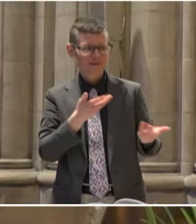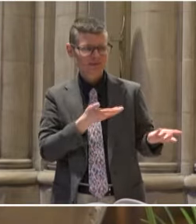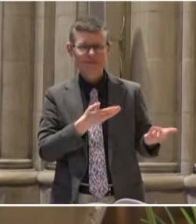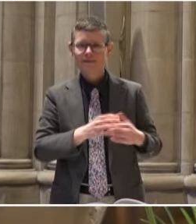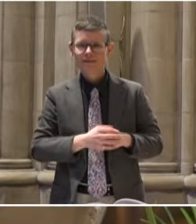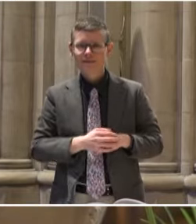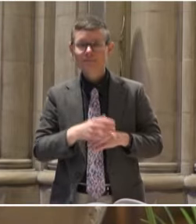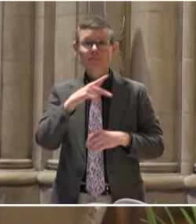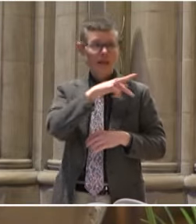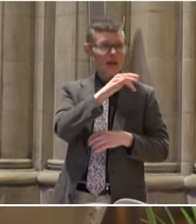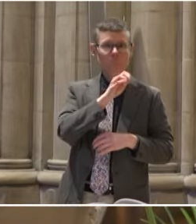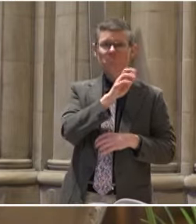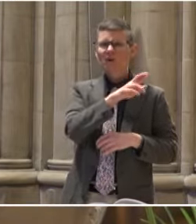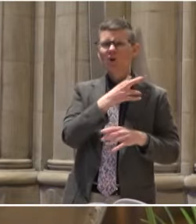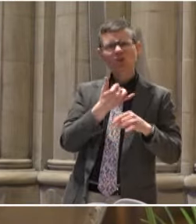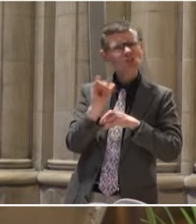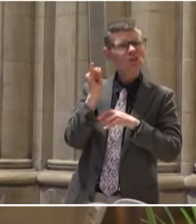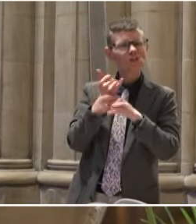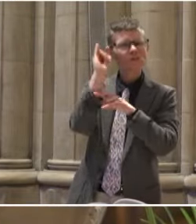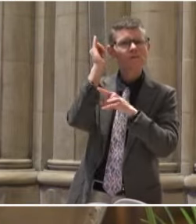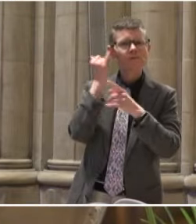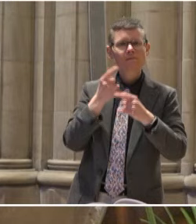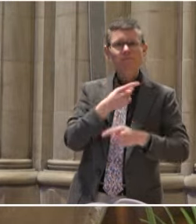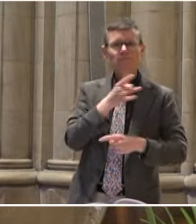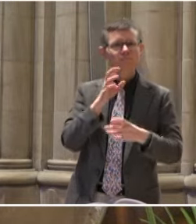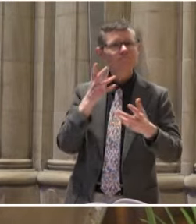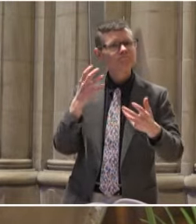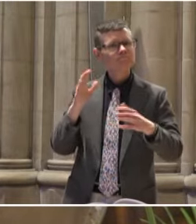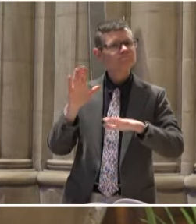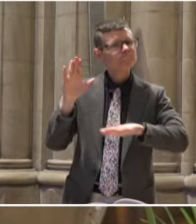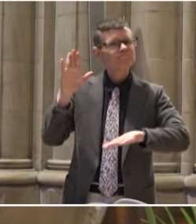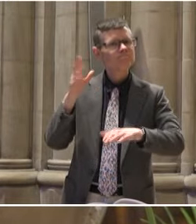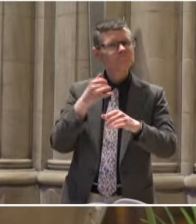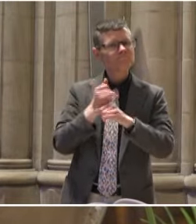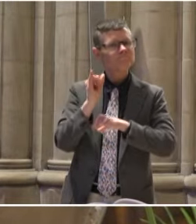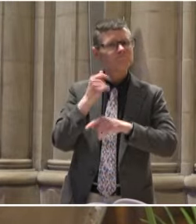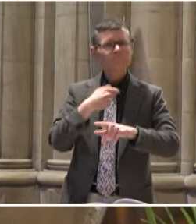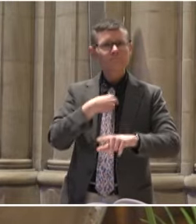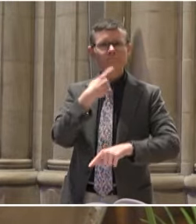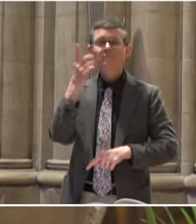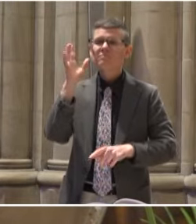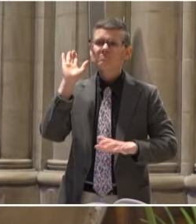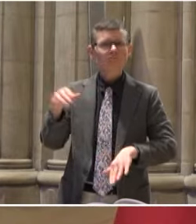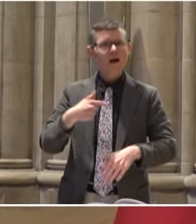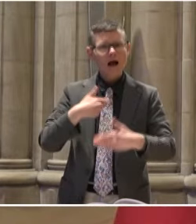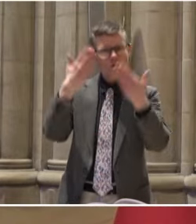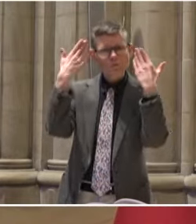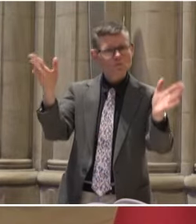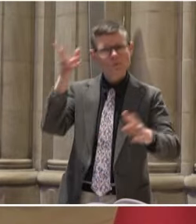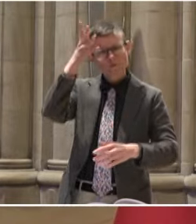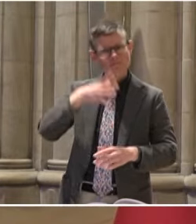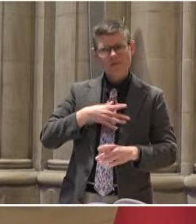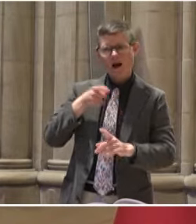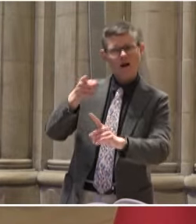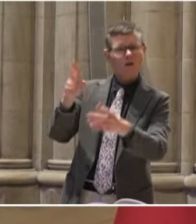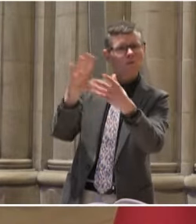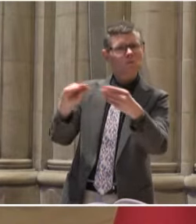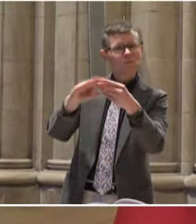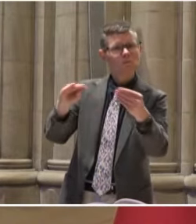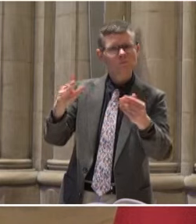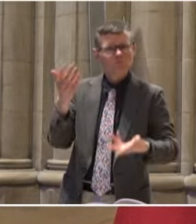Then Peter began to curse, and he swore an oath, "I do not know this man you're talking